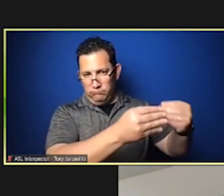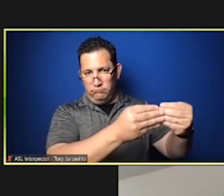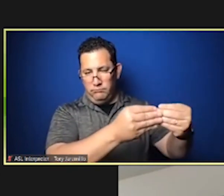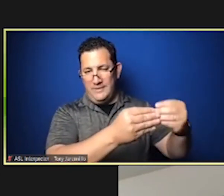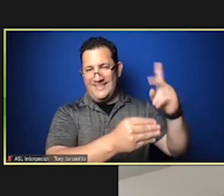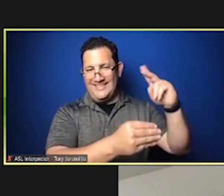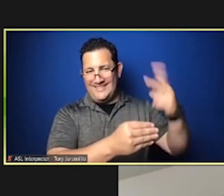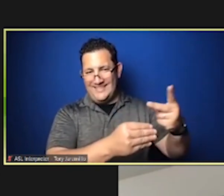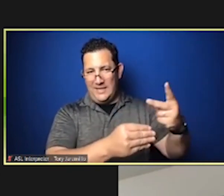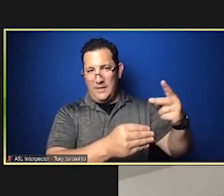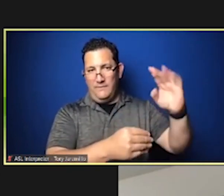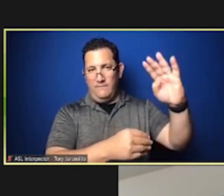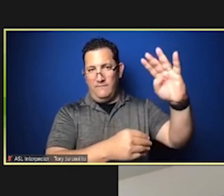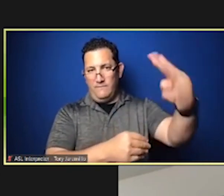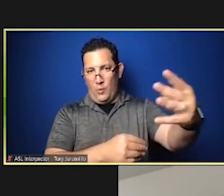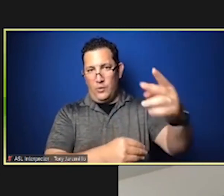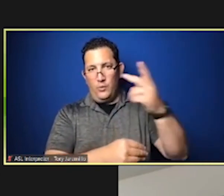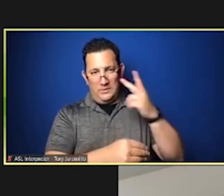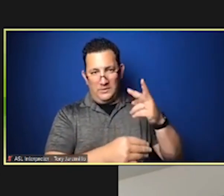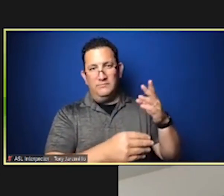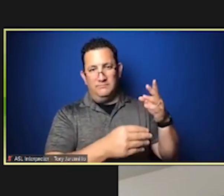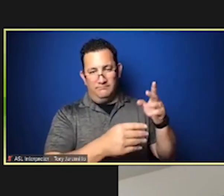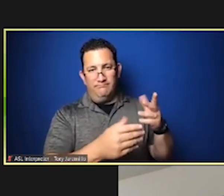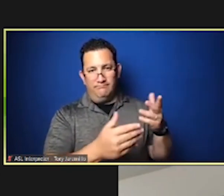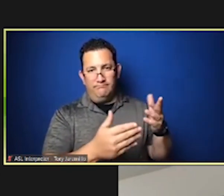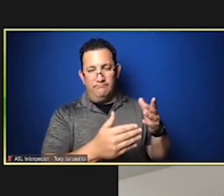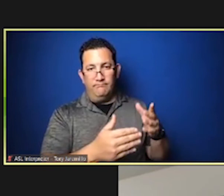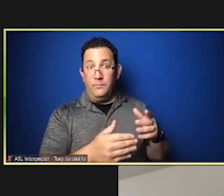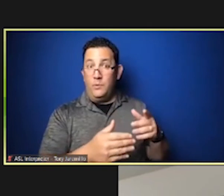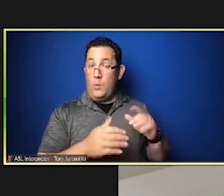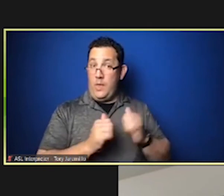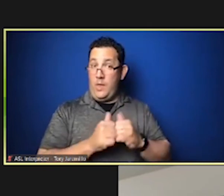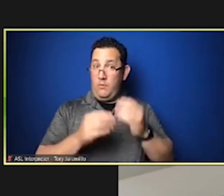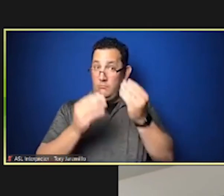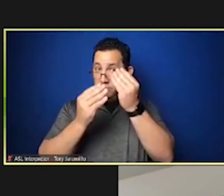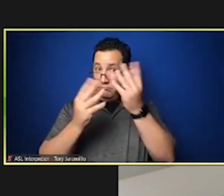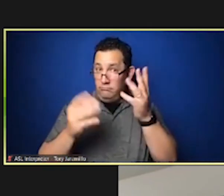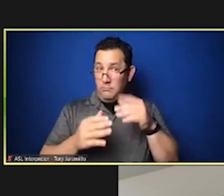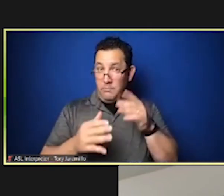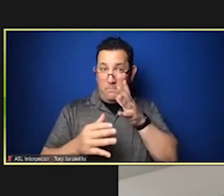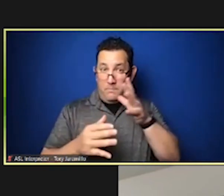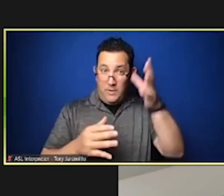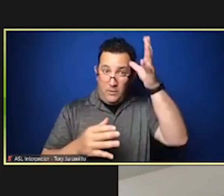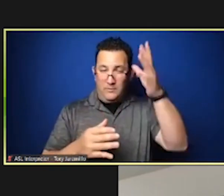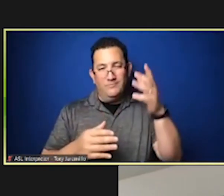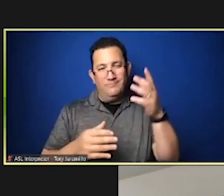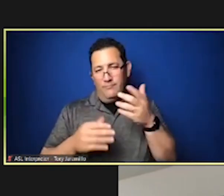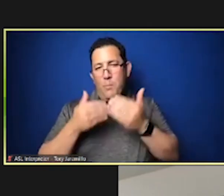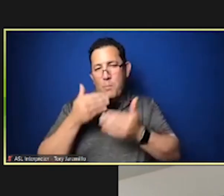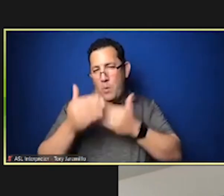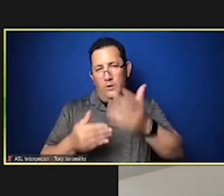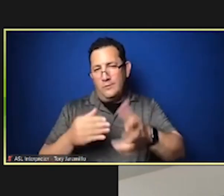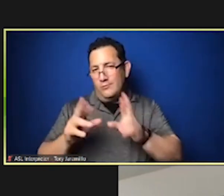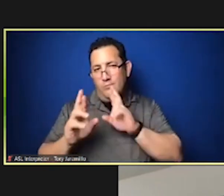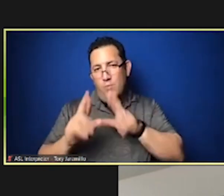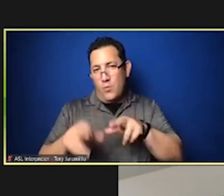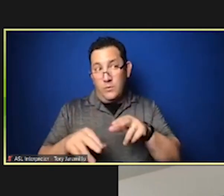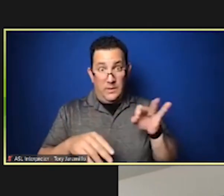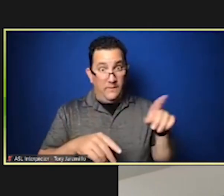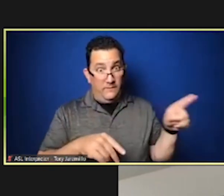the only way we update parents are just progress reports at that point if they're